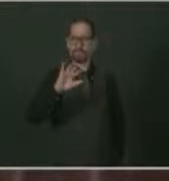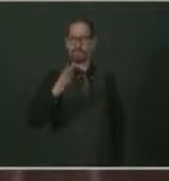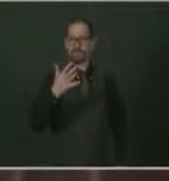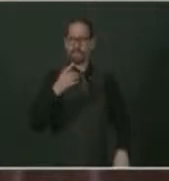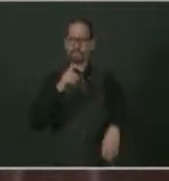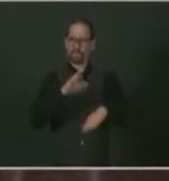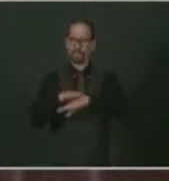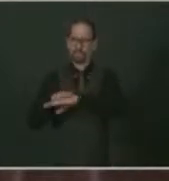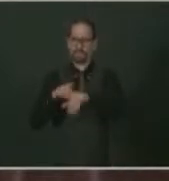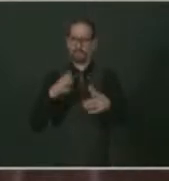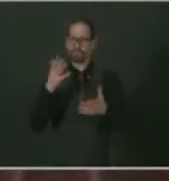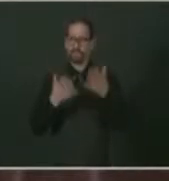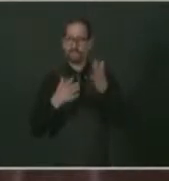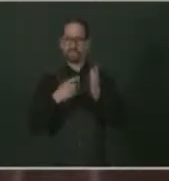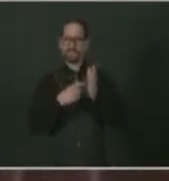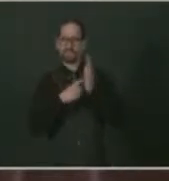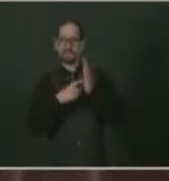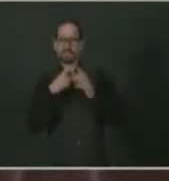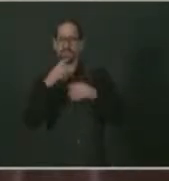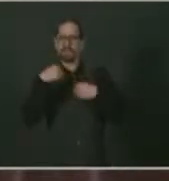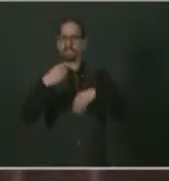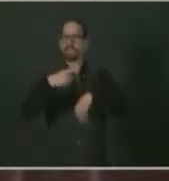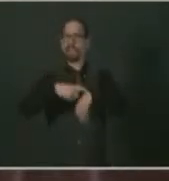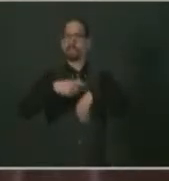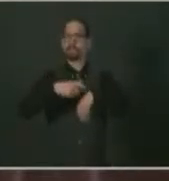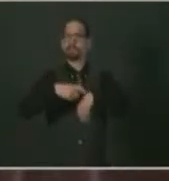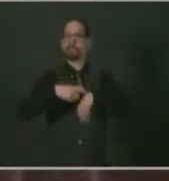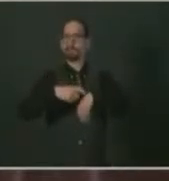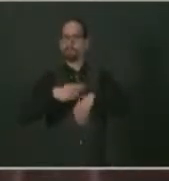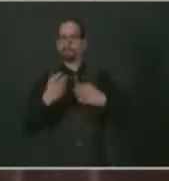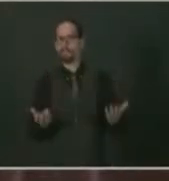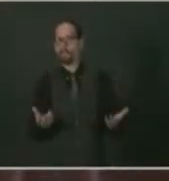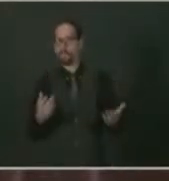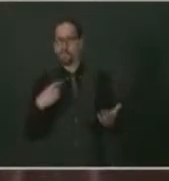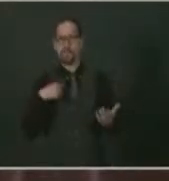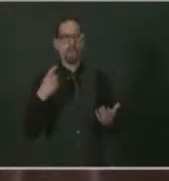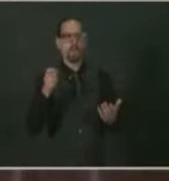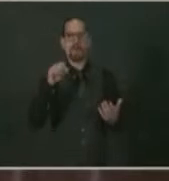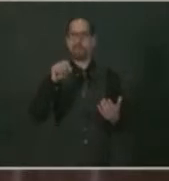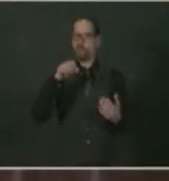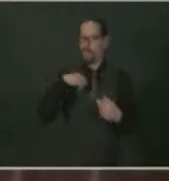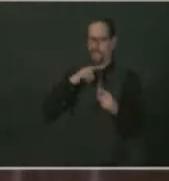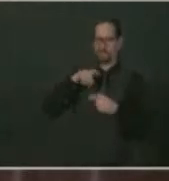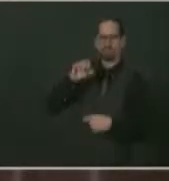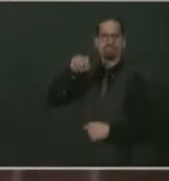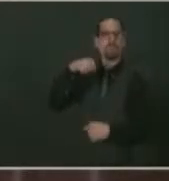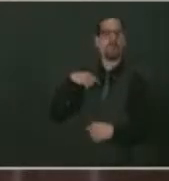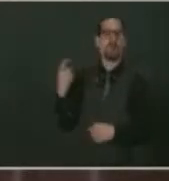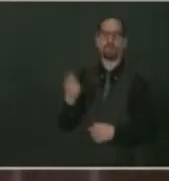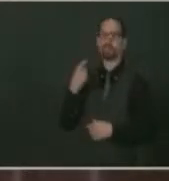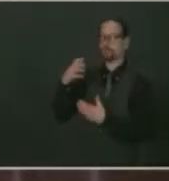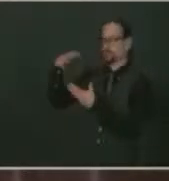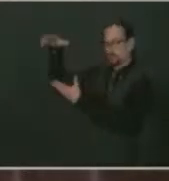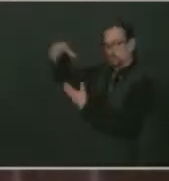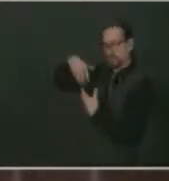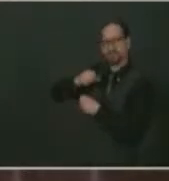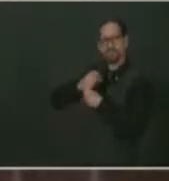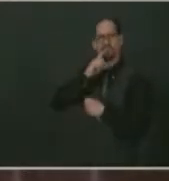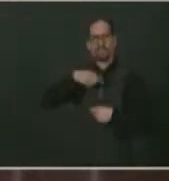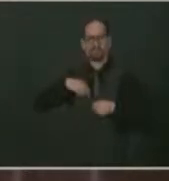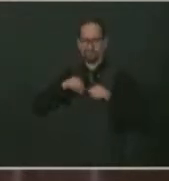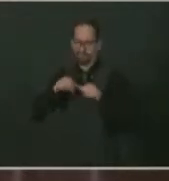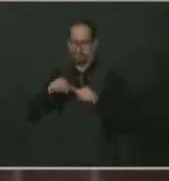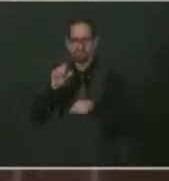smoother? We are always expecting it to go significantly smoother. That's what we're working 24/7 to allow to happen. As I